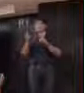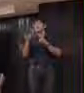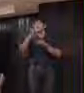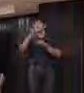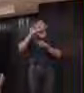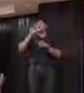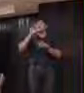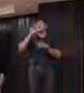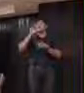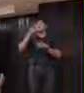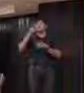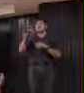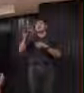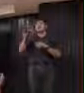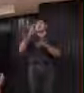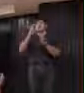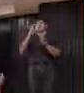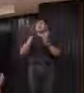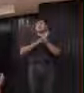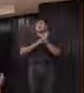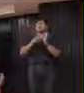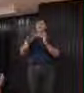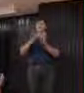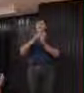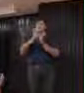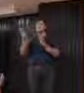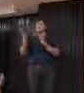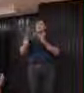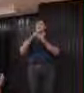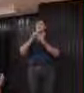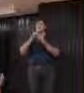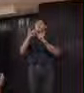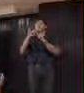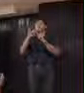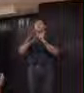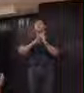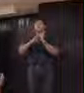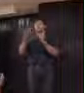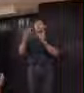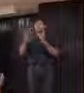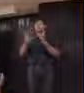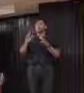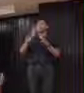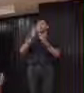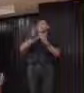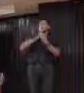when I was Deputy Commissioner of Srinagar, even that election, they were openly rigged.